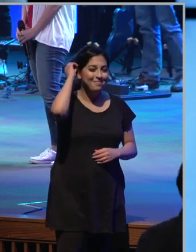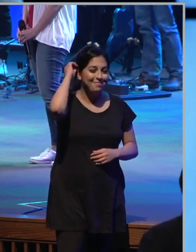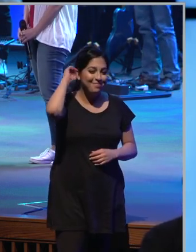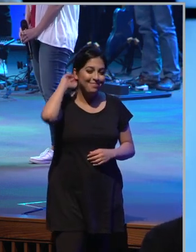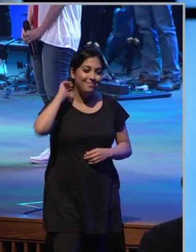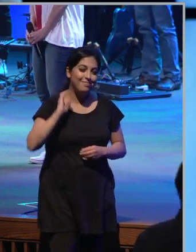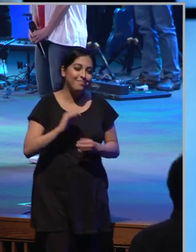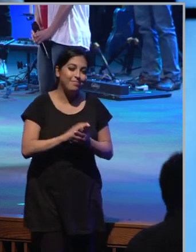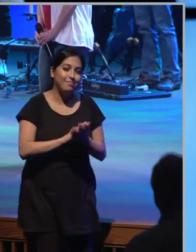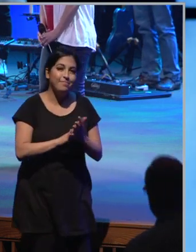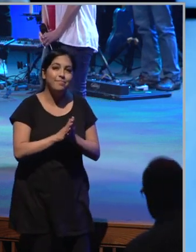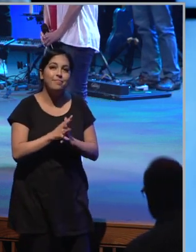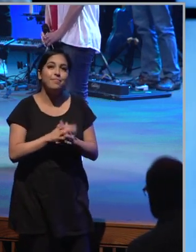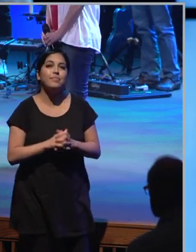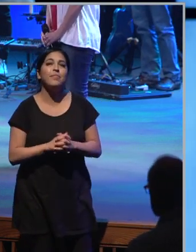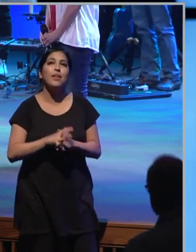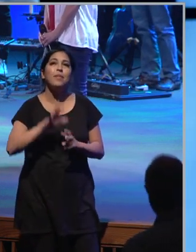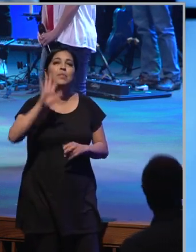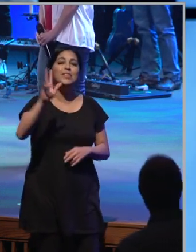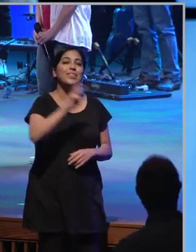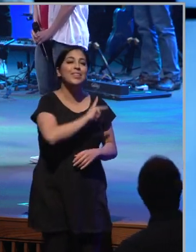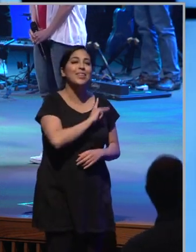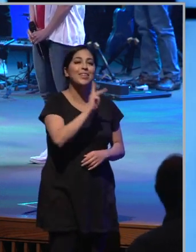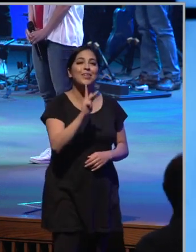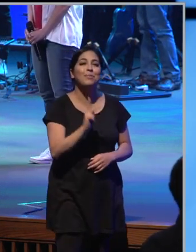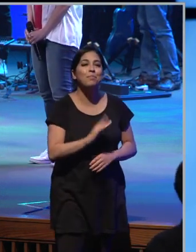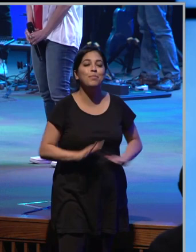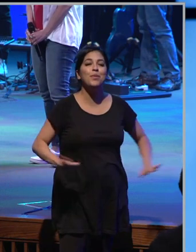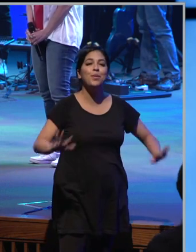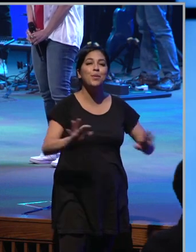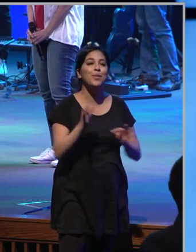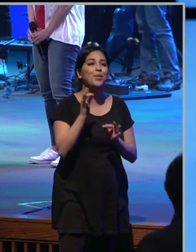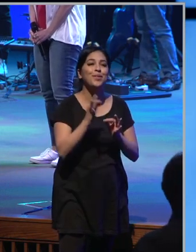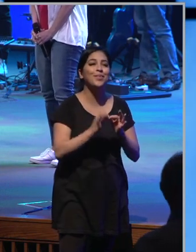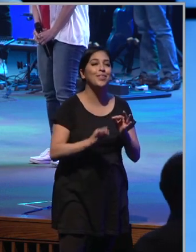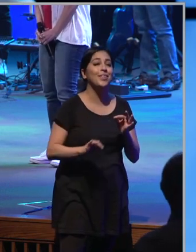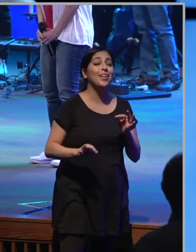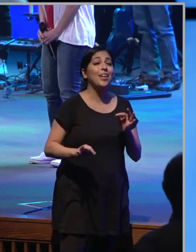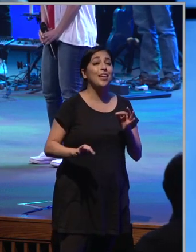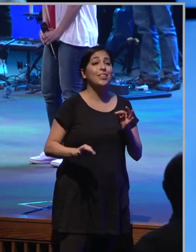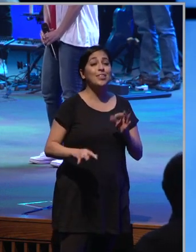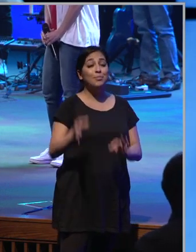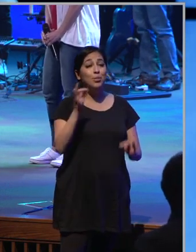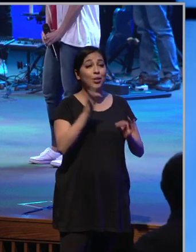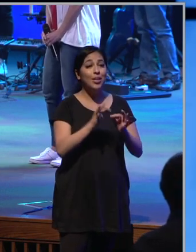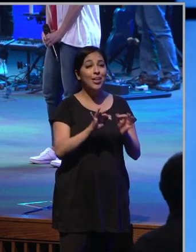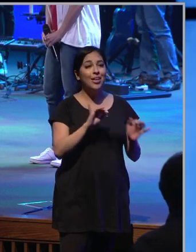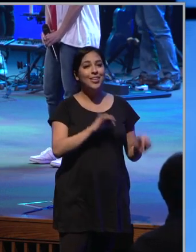Kingdom is simple